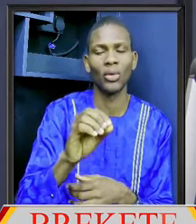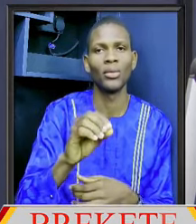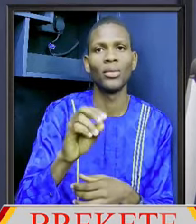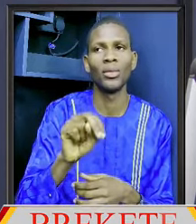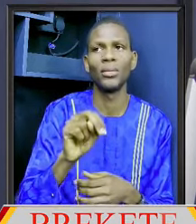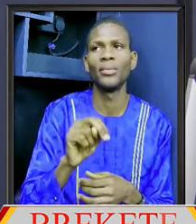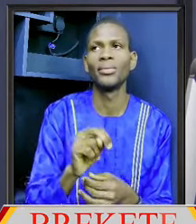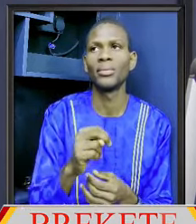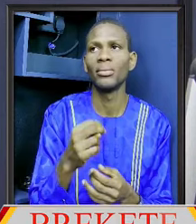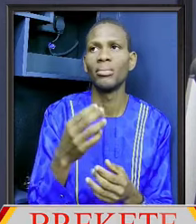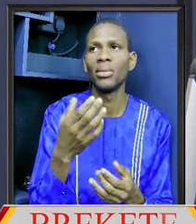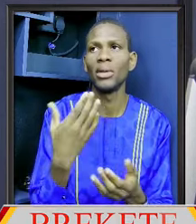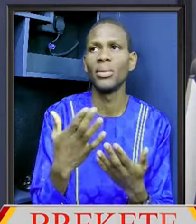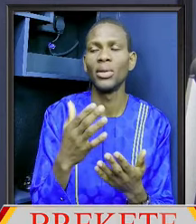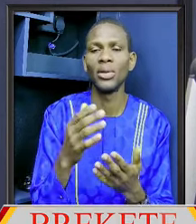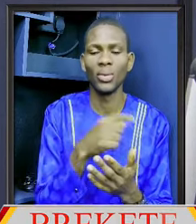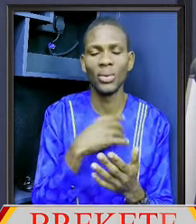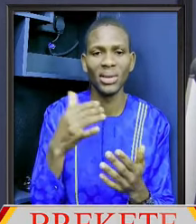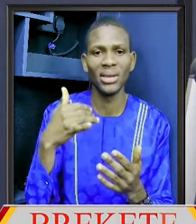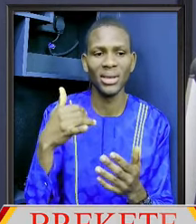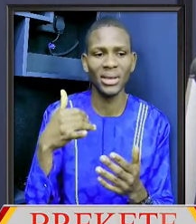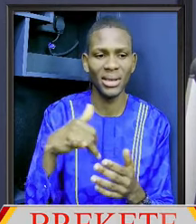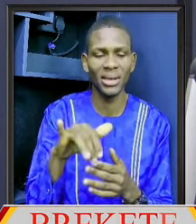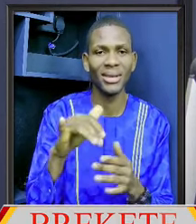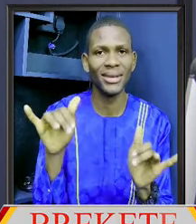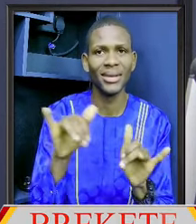But we, that same